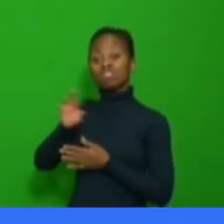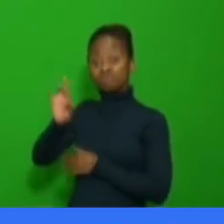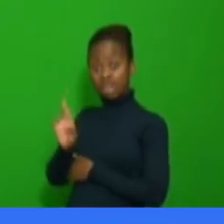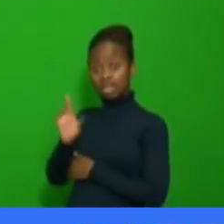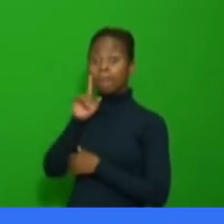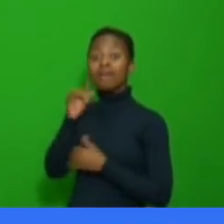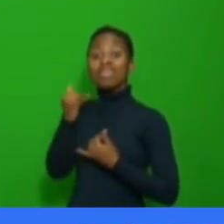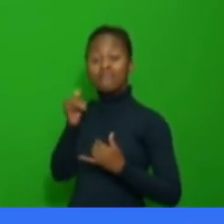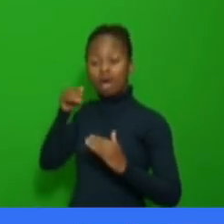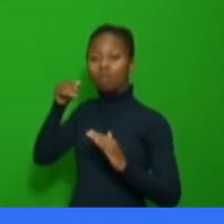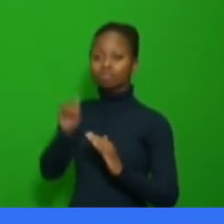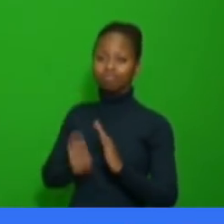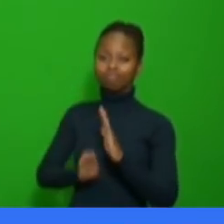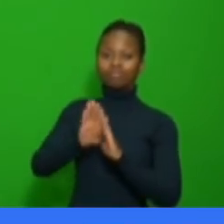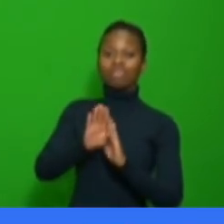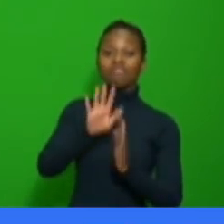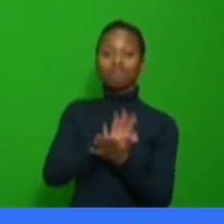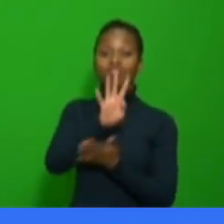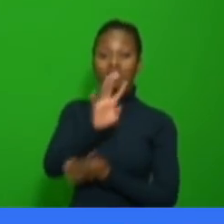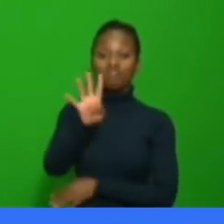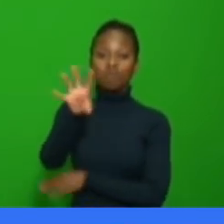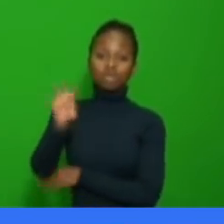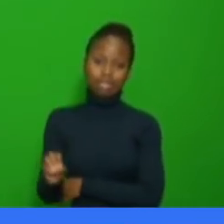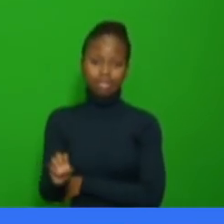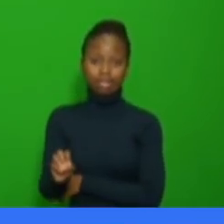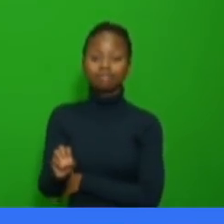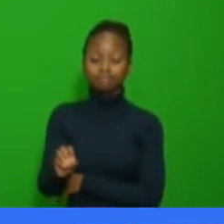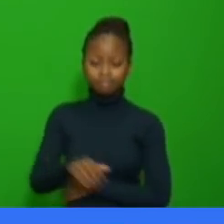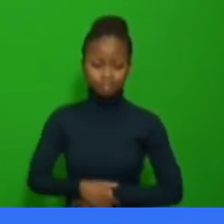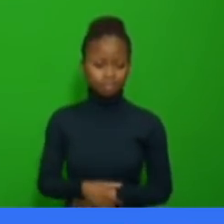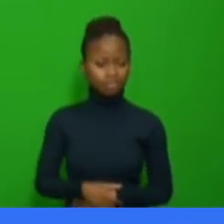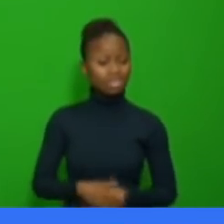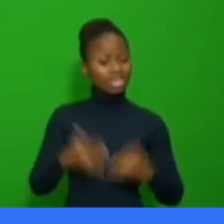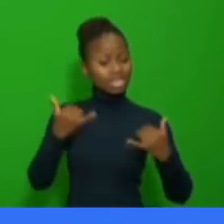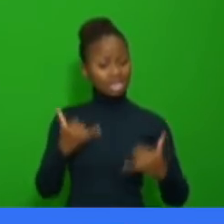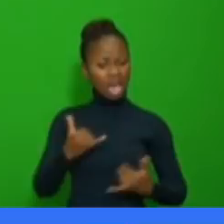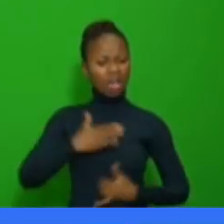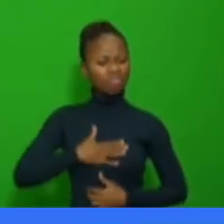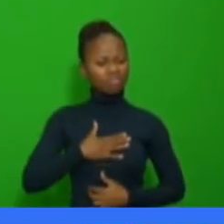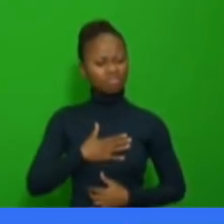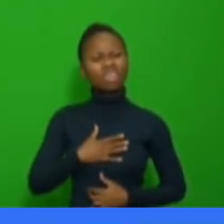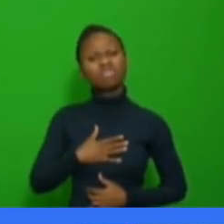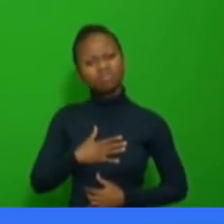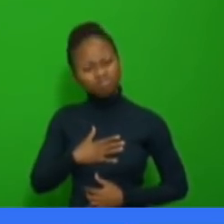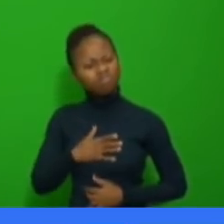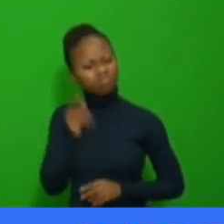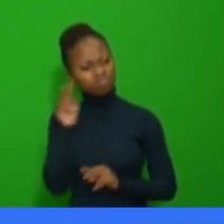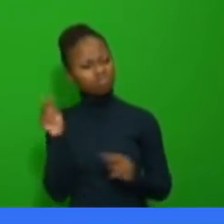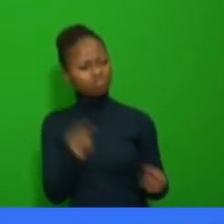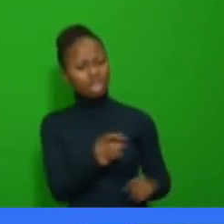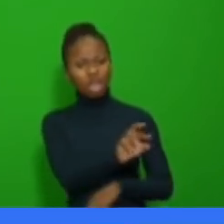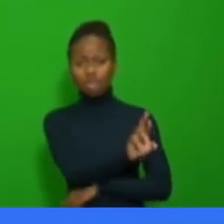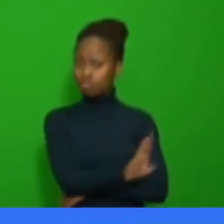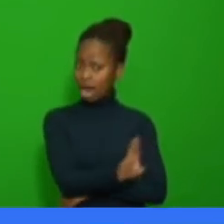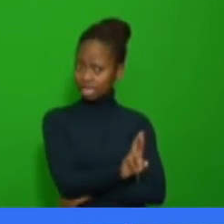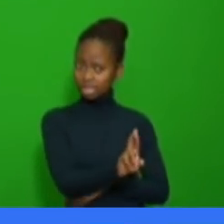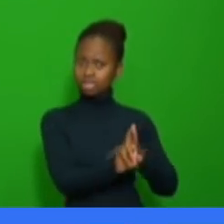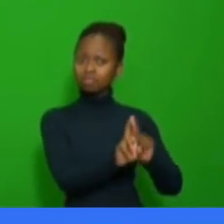of the previous meeting. At these levels, the QPM assesses the rand to be